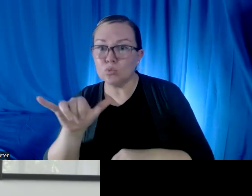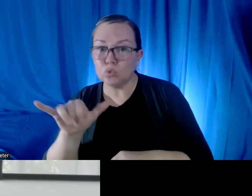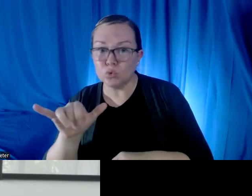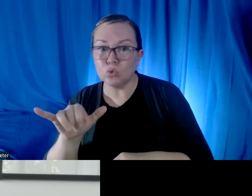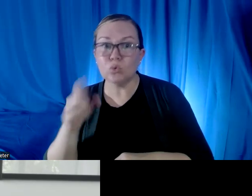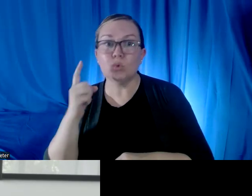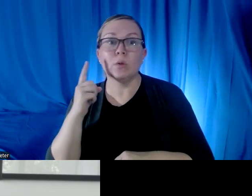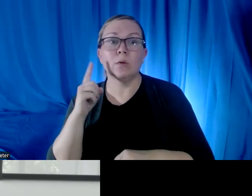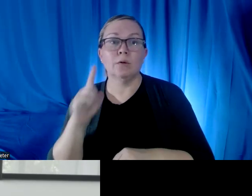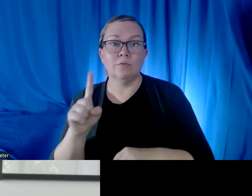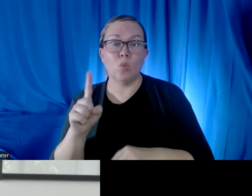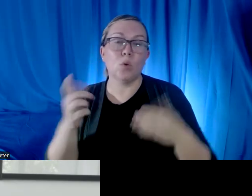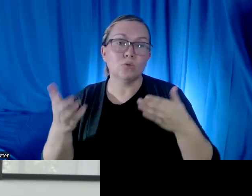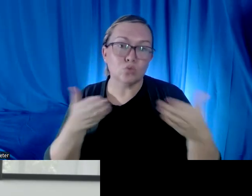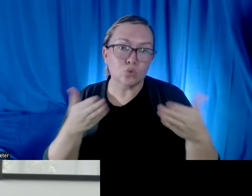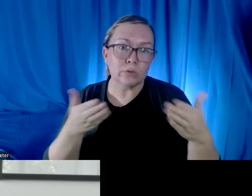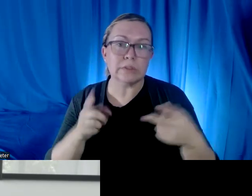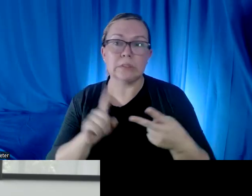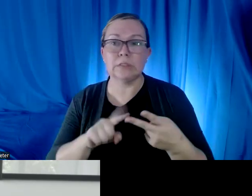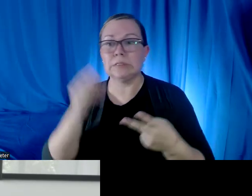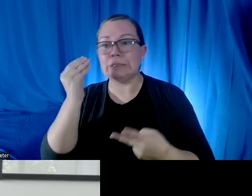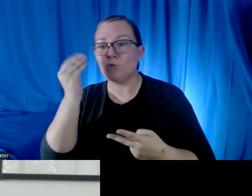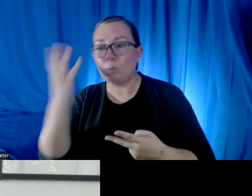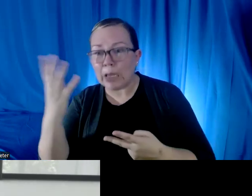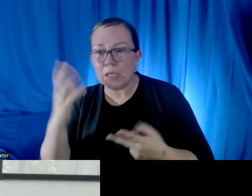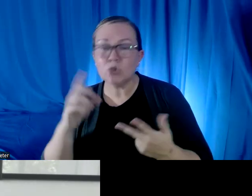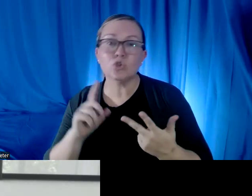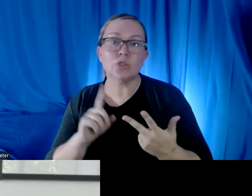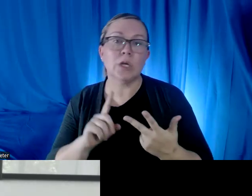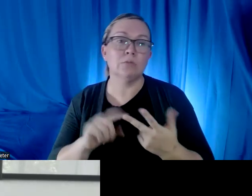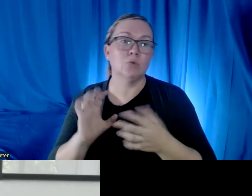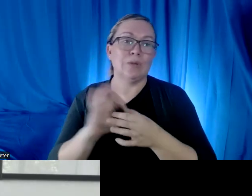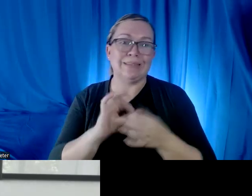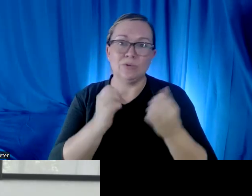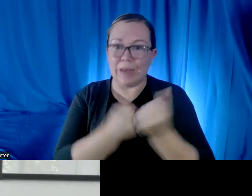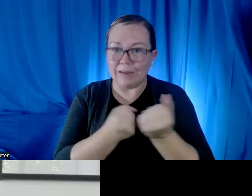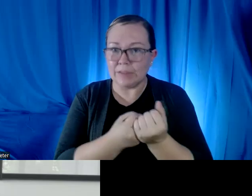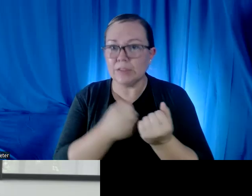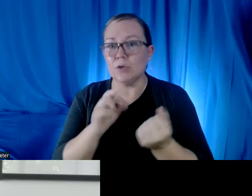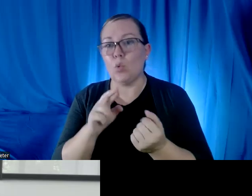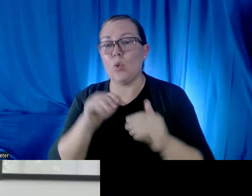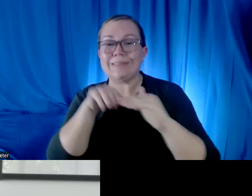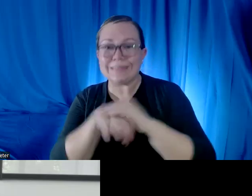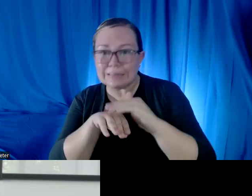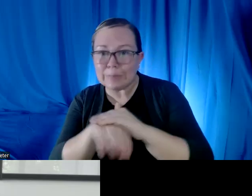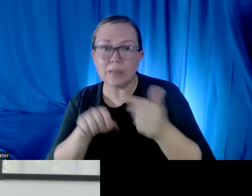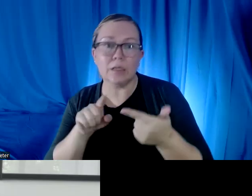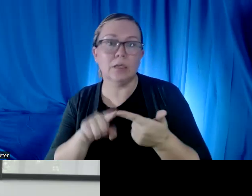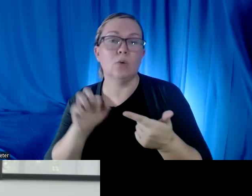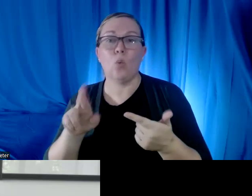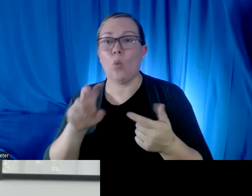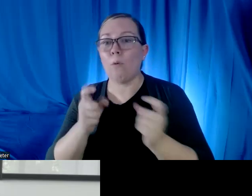for services or information around advocacy or accessibility or